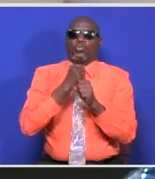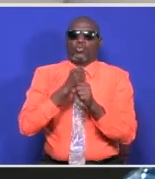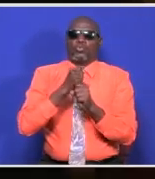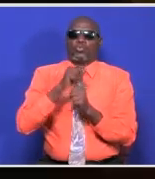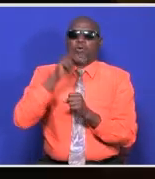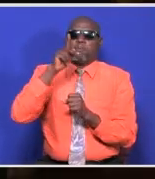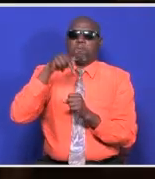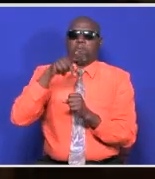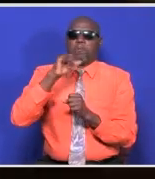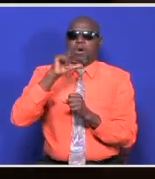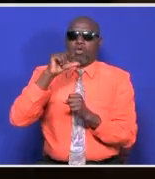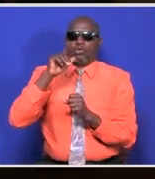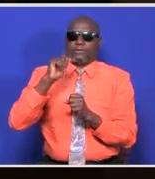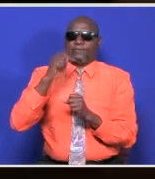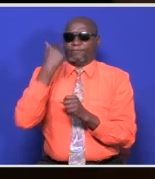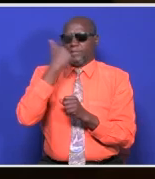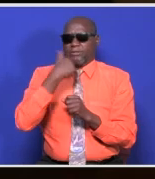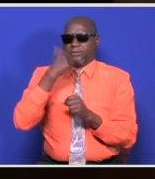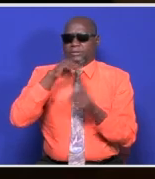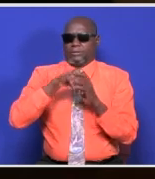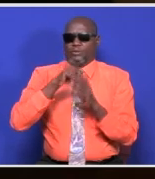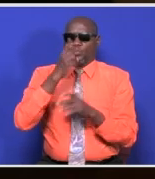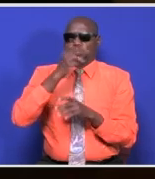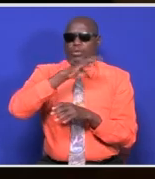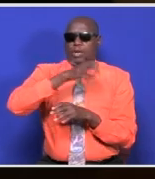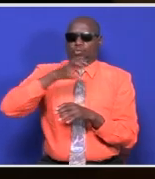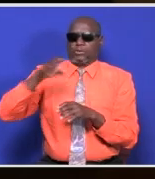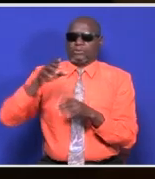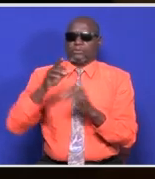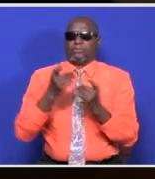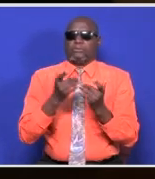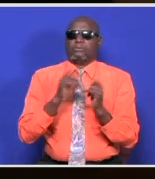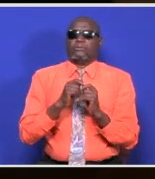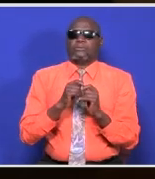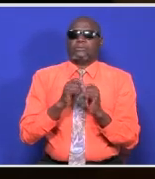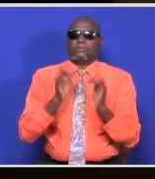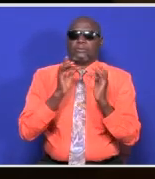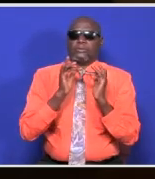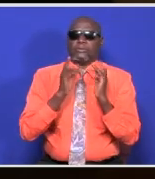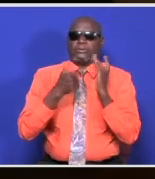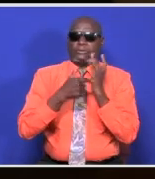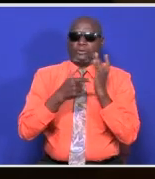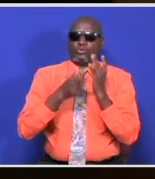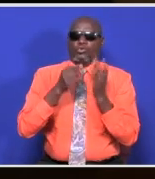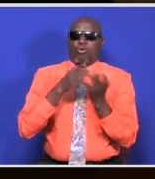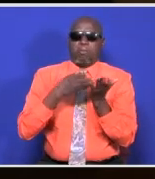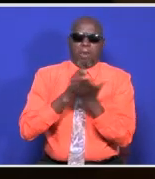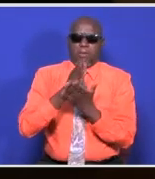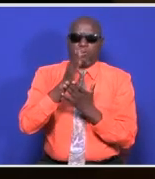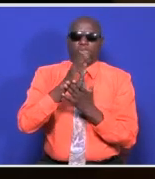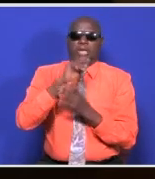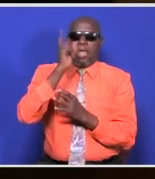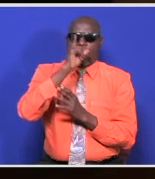in 2 counties. The digital mapping is in 45 counties, just less Nairobi and